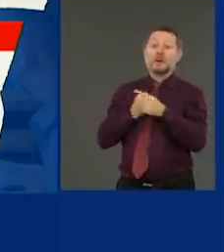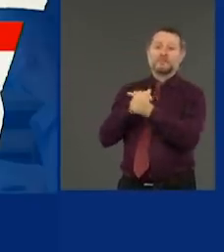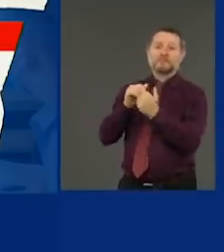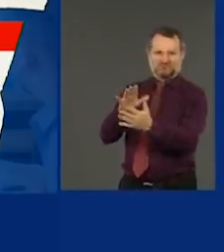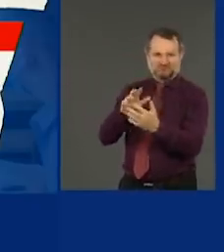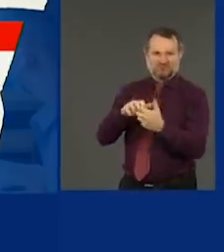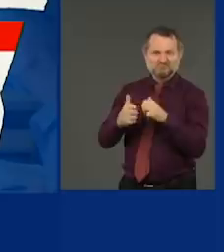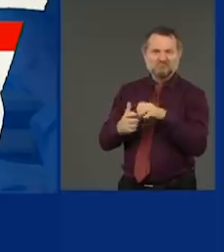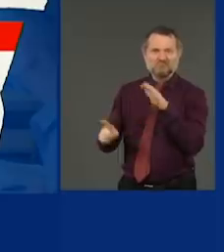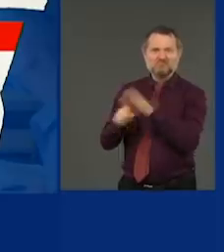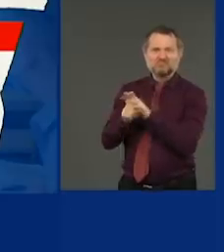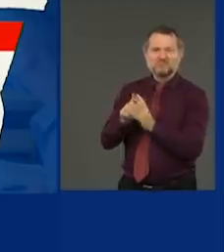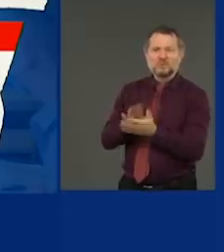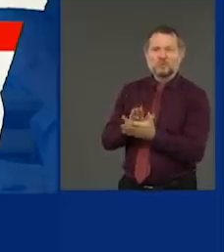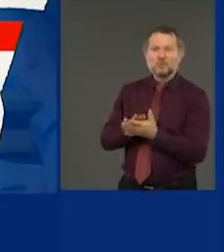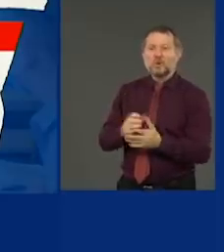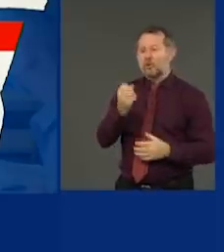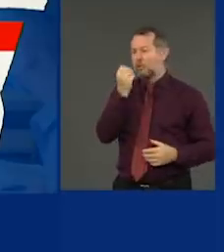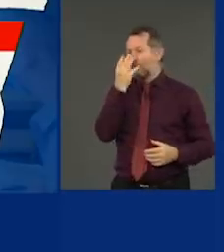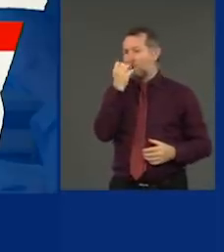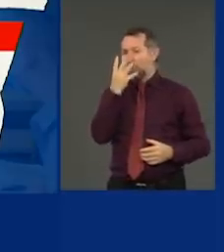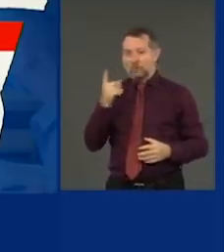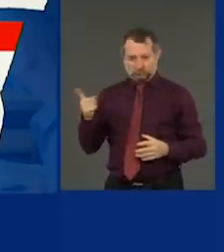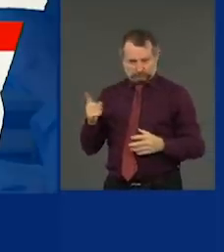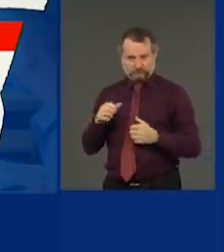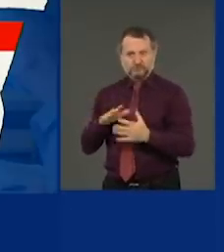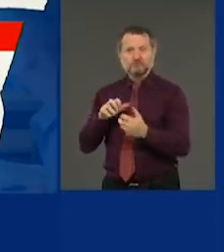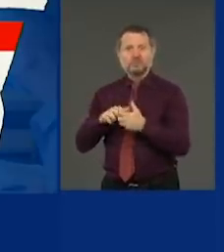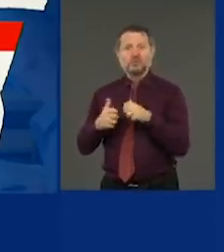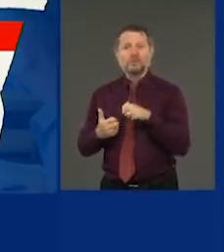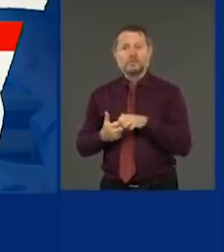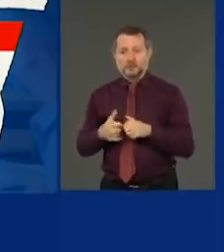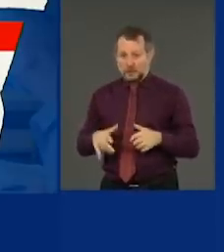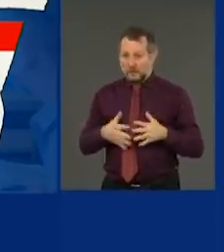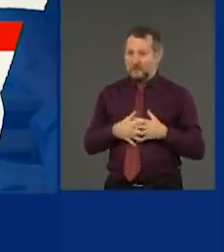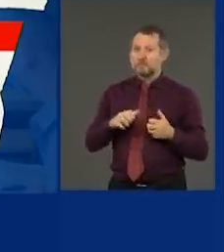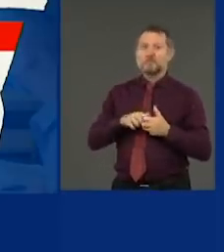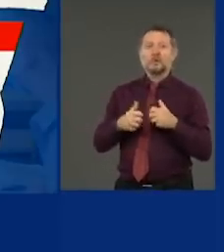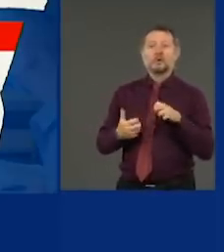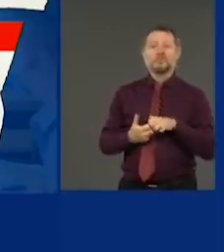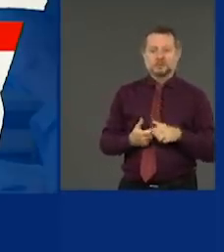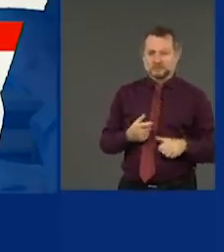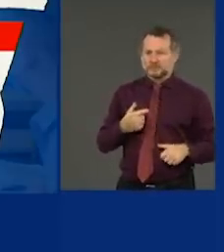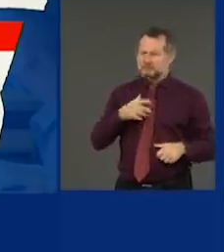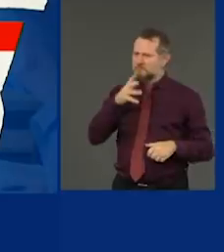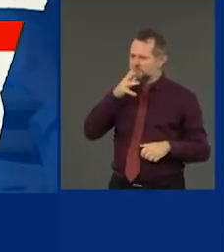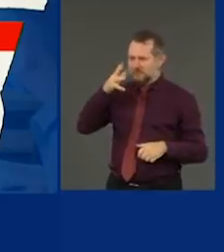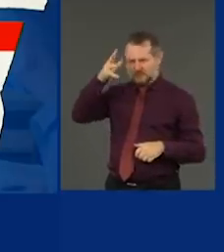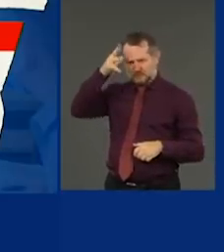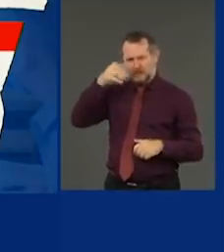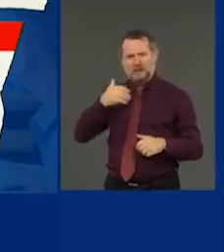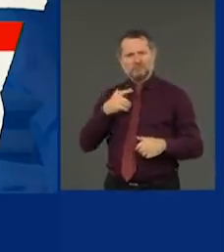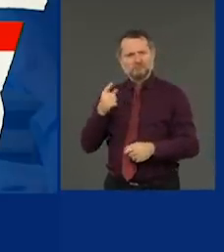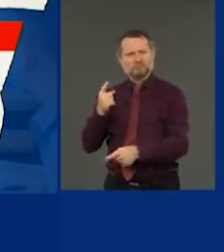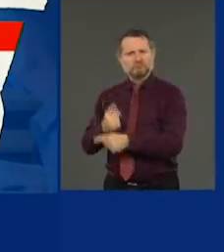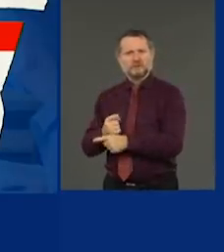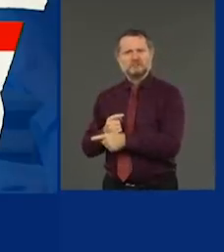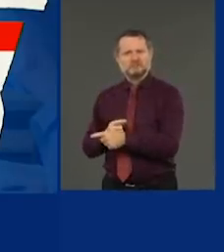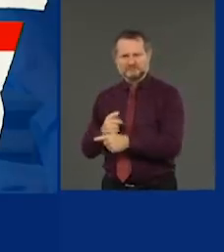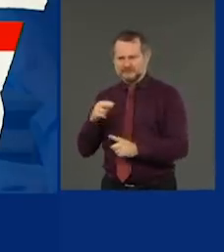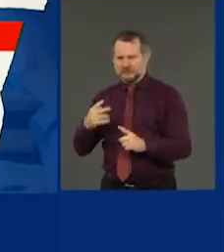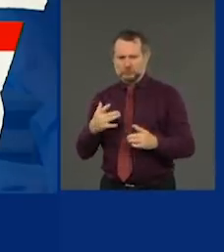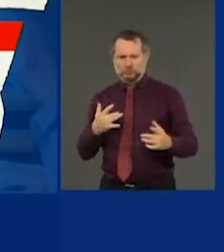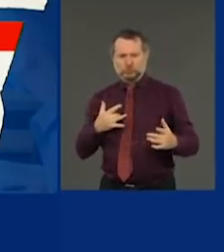this country, we've had issues. So the parents are right to be concerned. It's